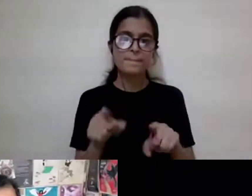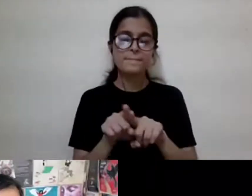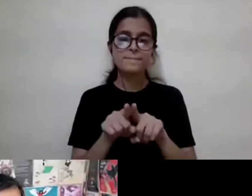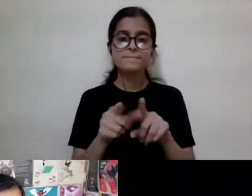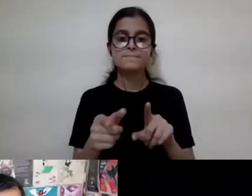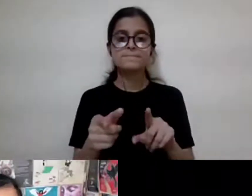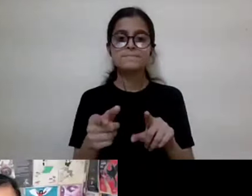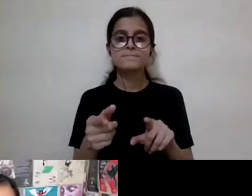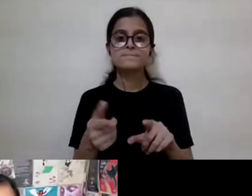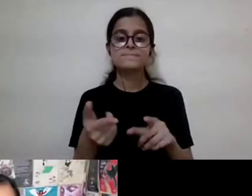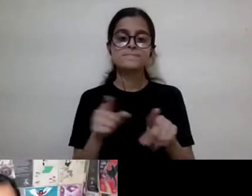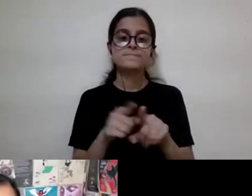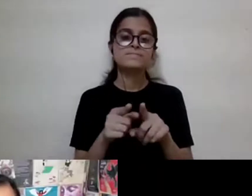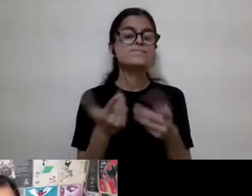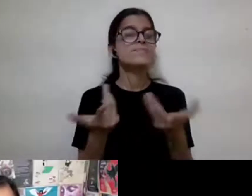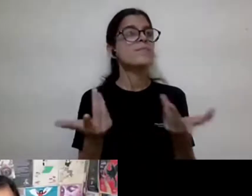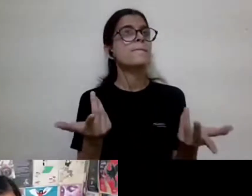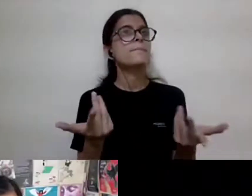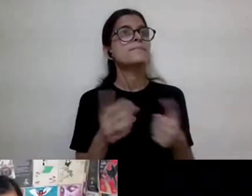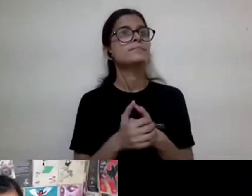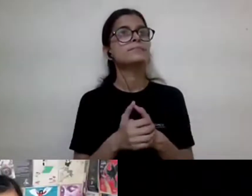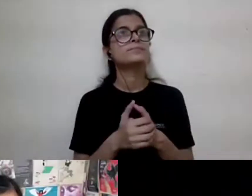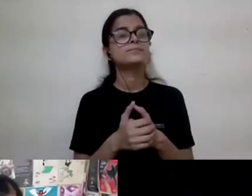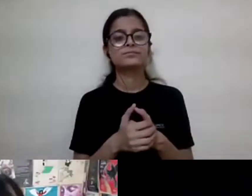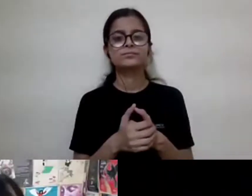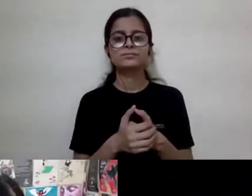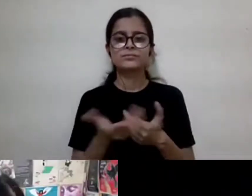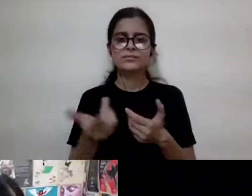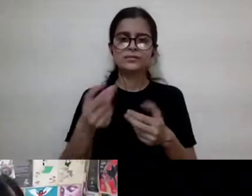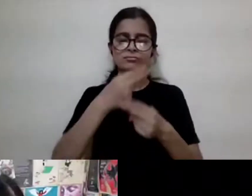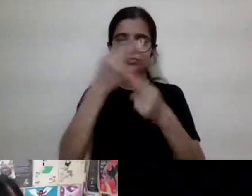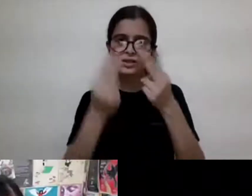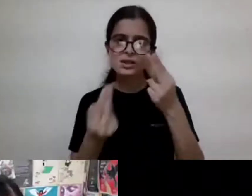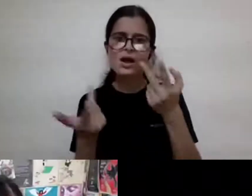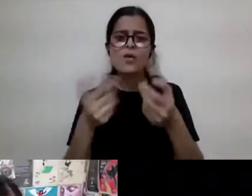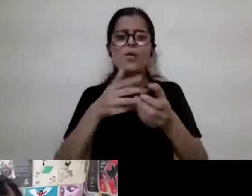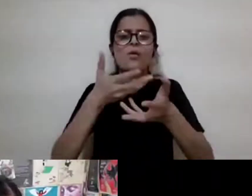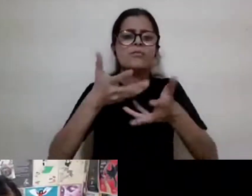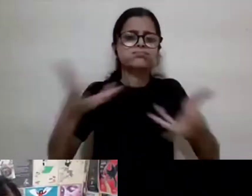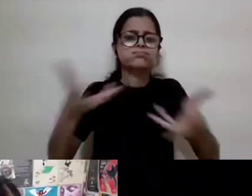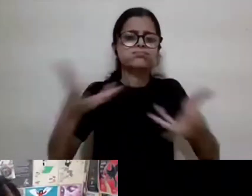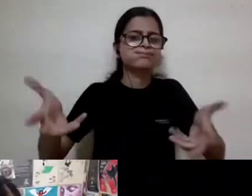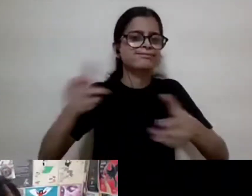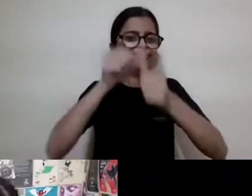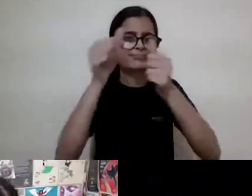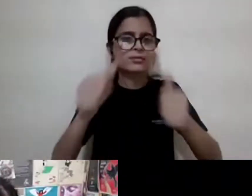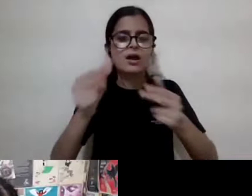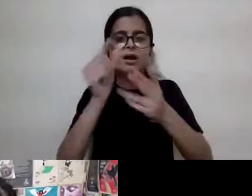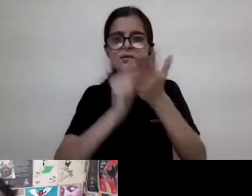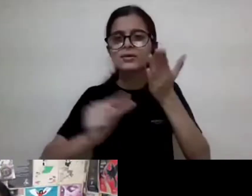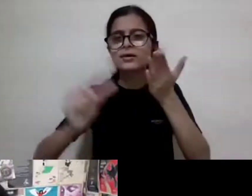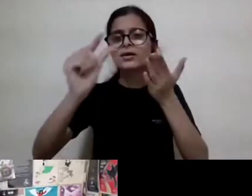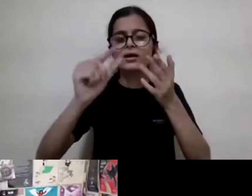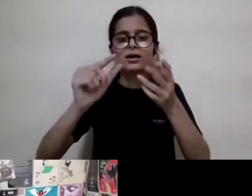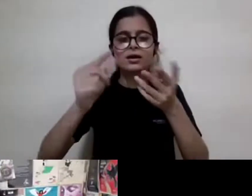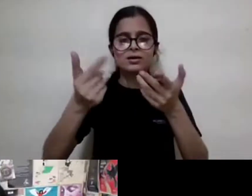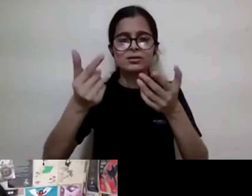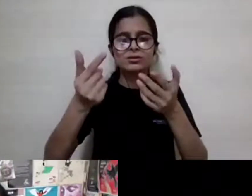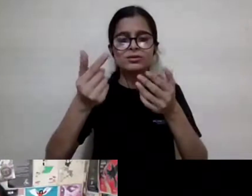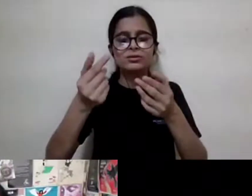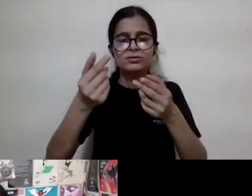with me vis-a-vis design and design products, is that when you spoke about the joy of